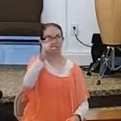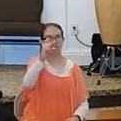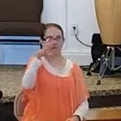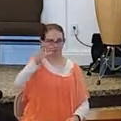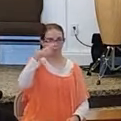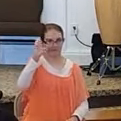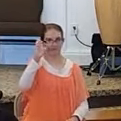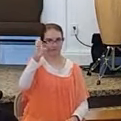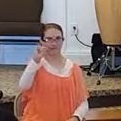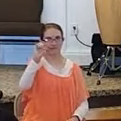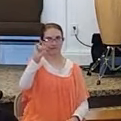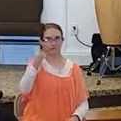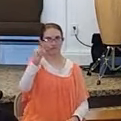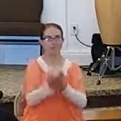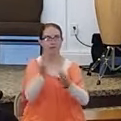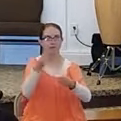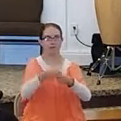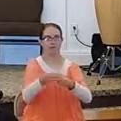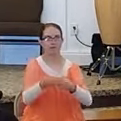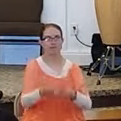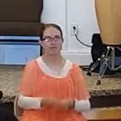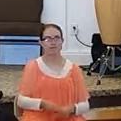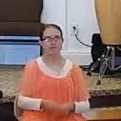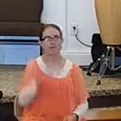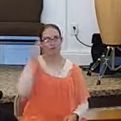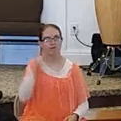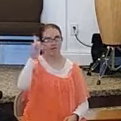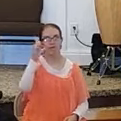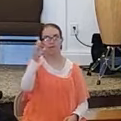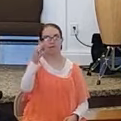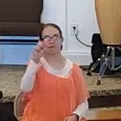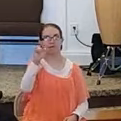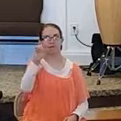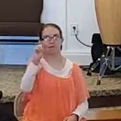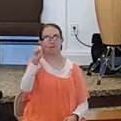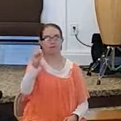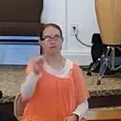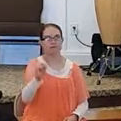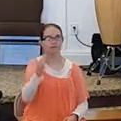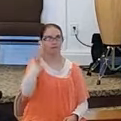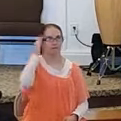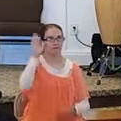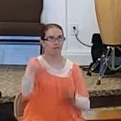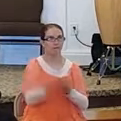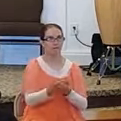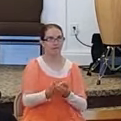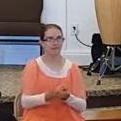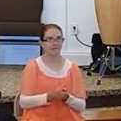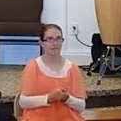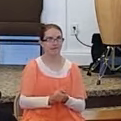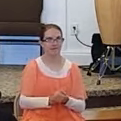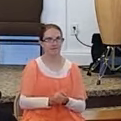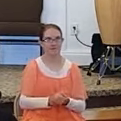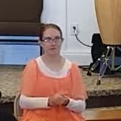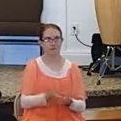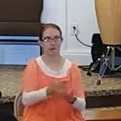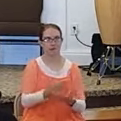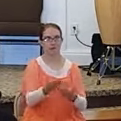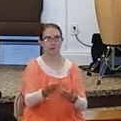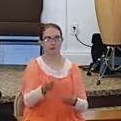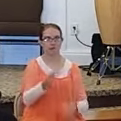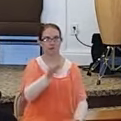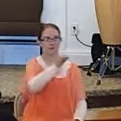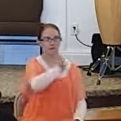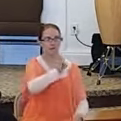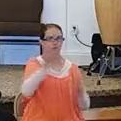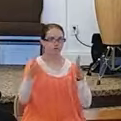That's the name the Bible called him. Amen. And if you want to know what a Legion is, ask my son. He knows all about this stuff. Amen. That was something the Roman soldiers